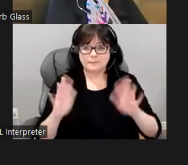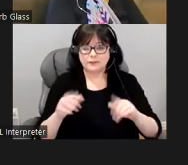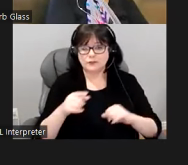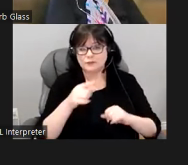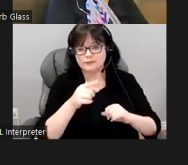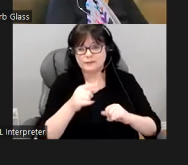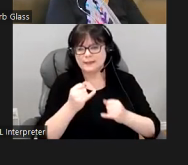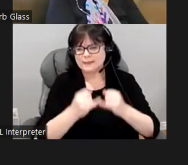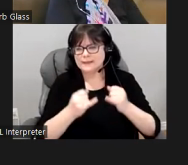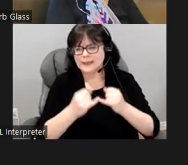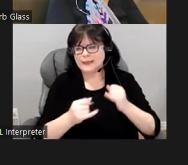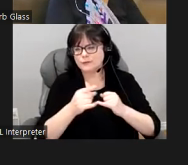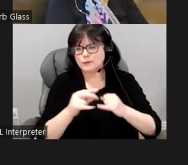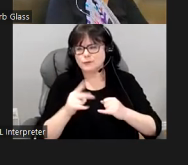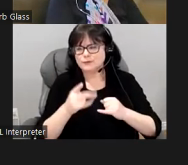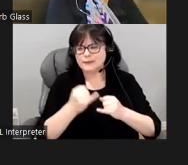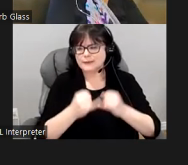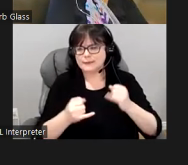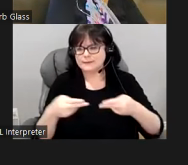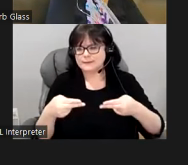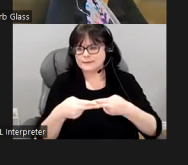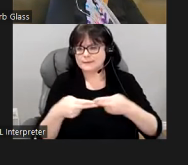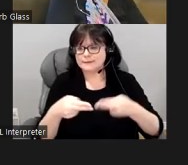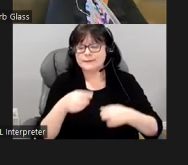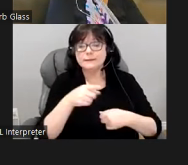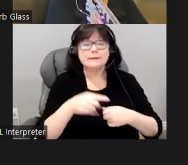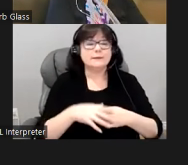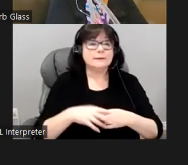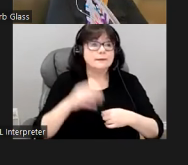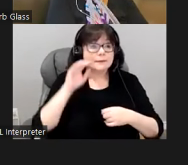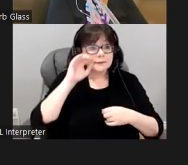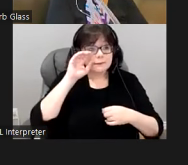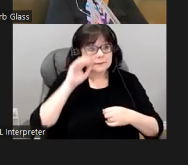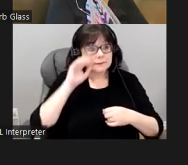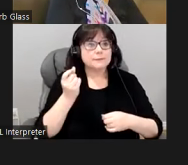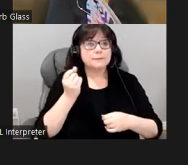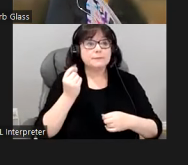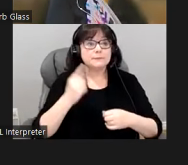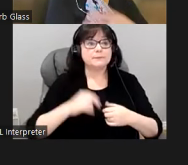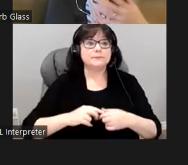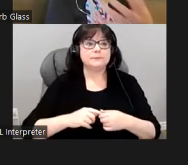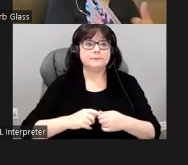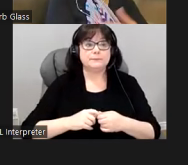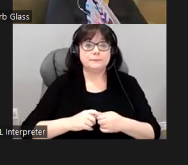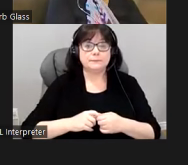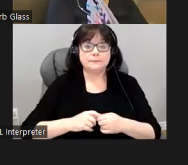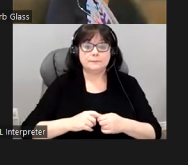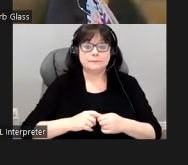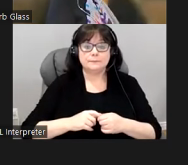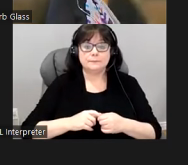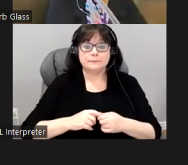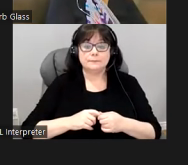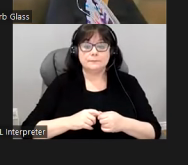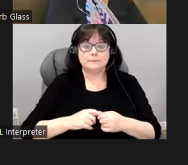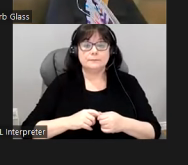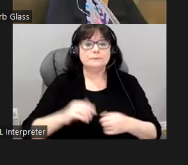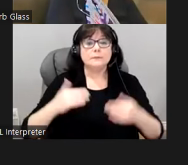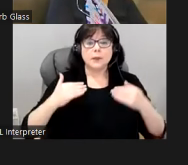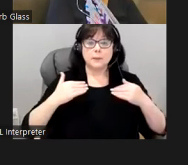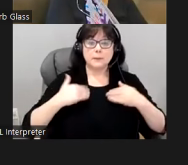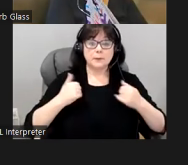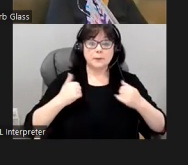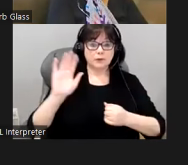In terms of what the ministry's priorities are related to the Skills for Success projects, what they have communicated to us as support